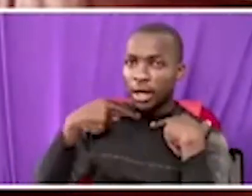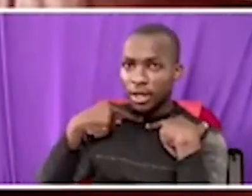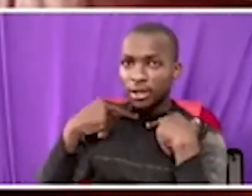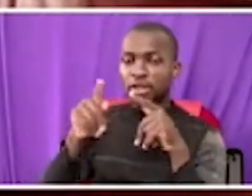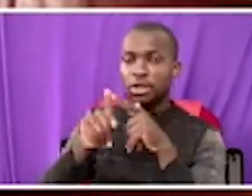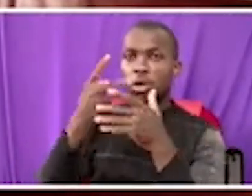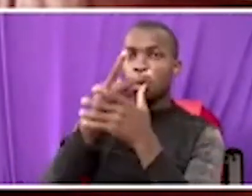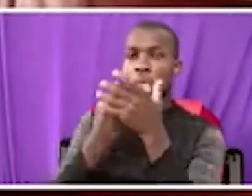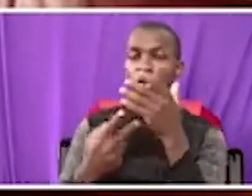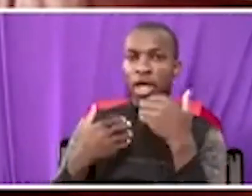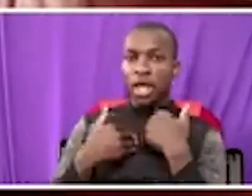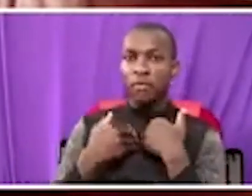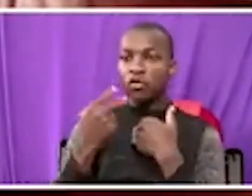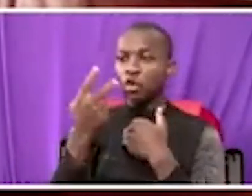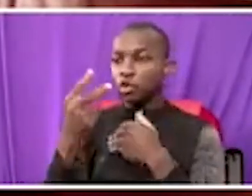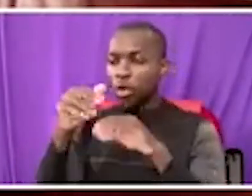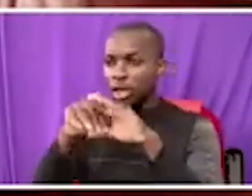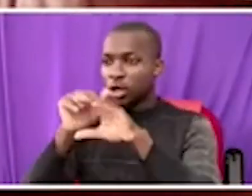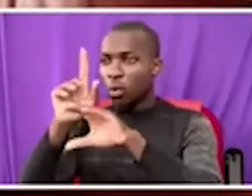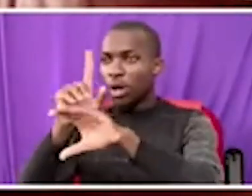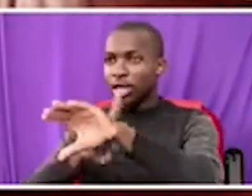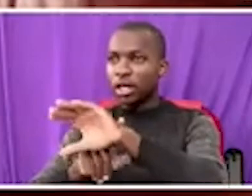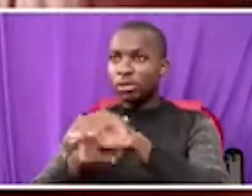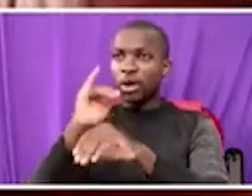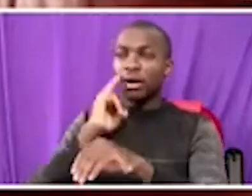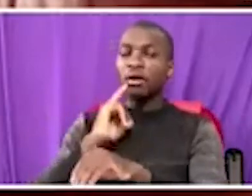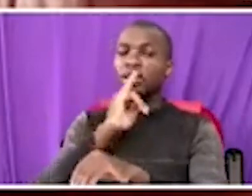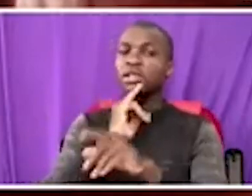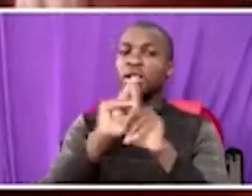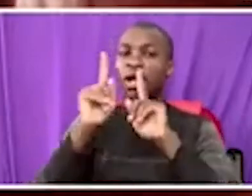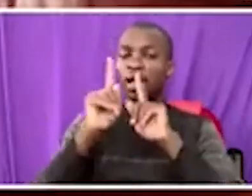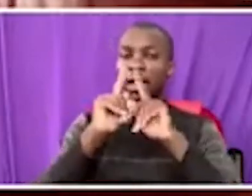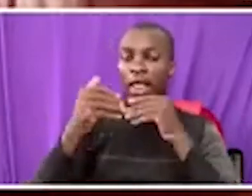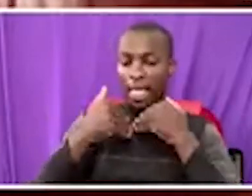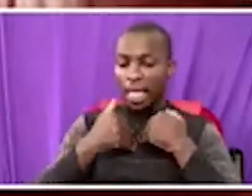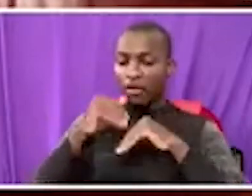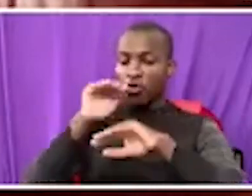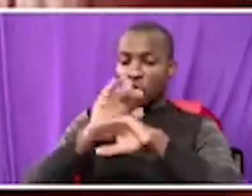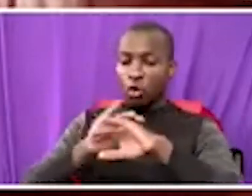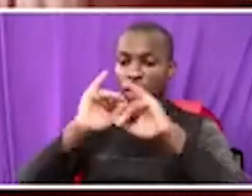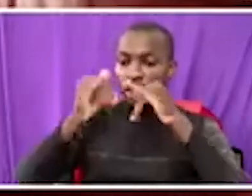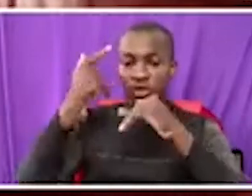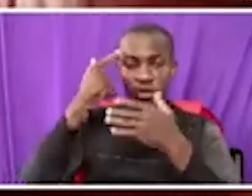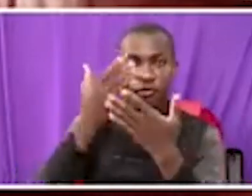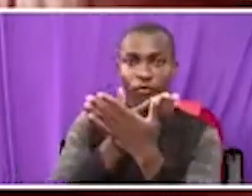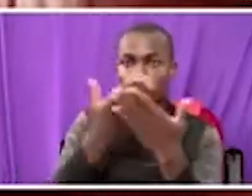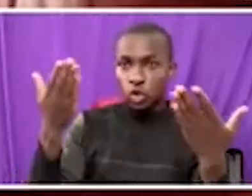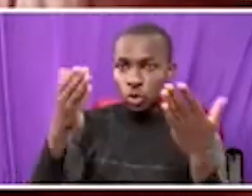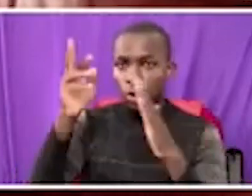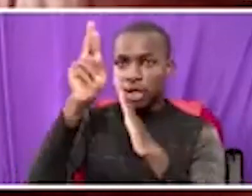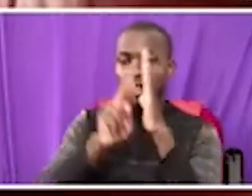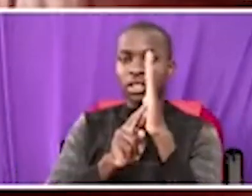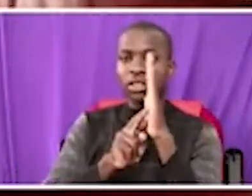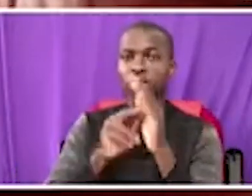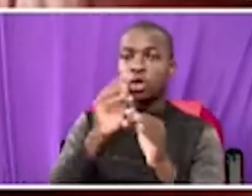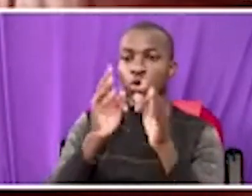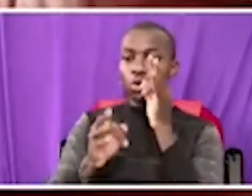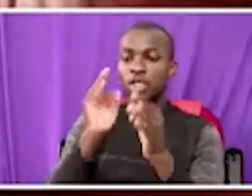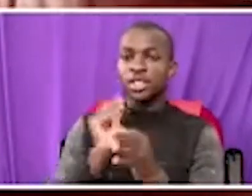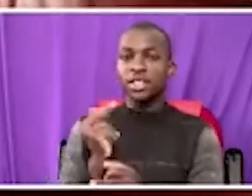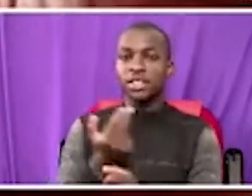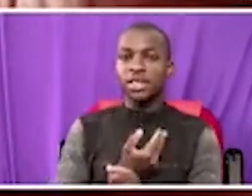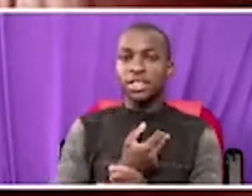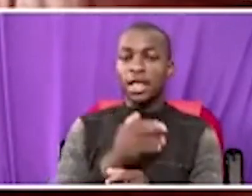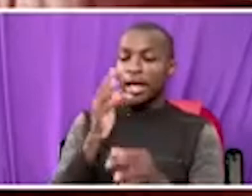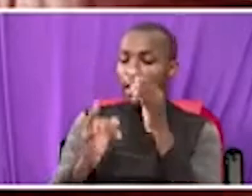through tumultuous times, and Isaiah was telling them, I have good news for you. righteousness will judge us, justice